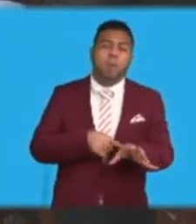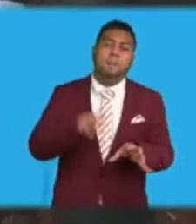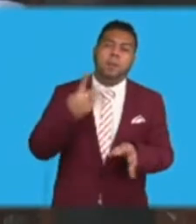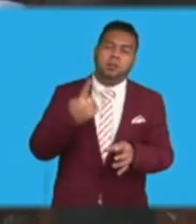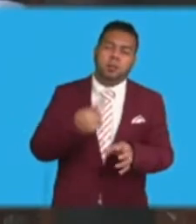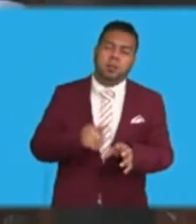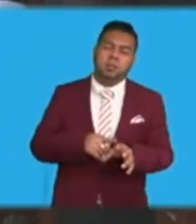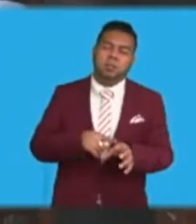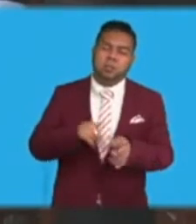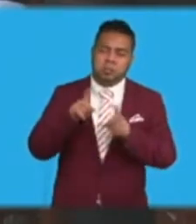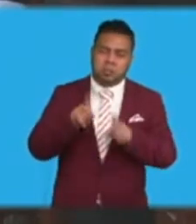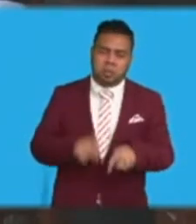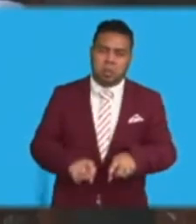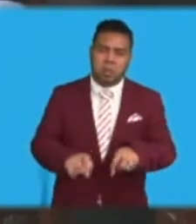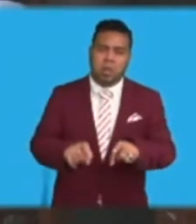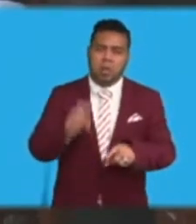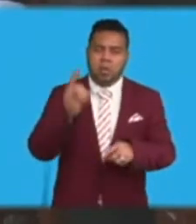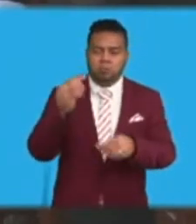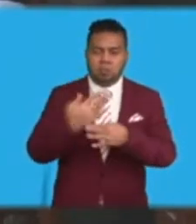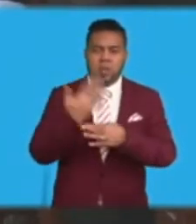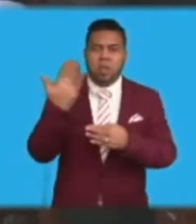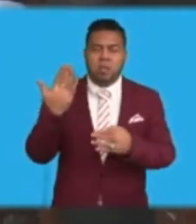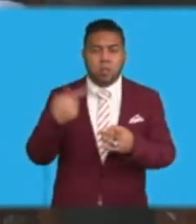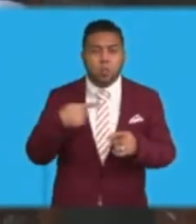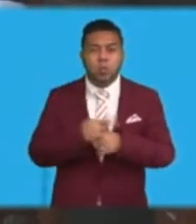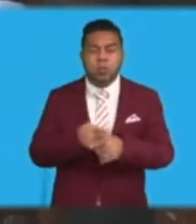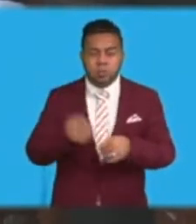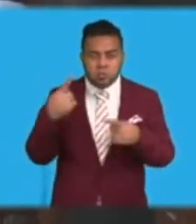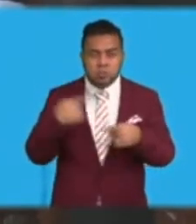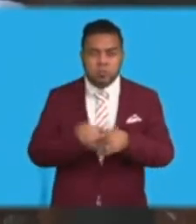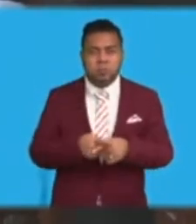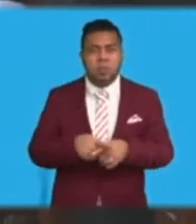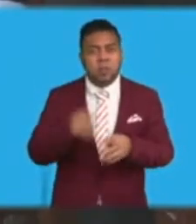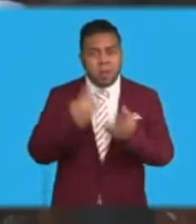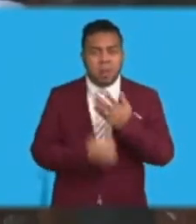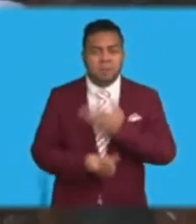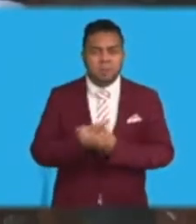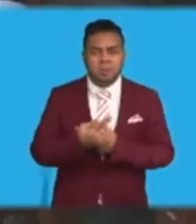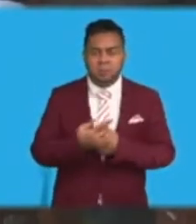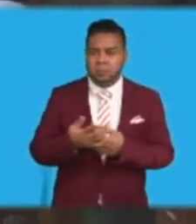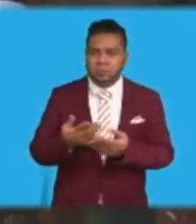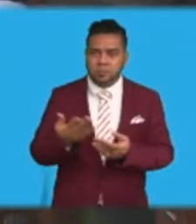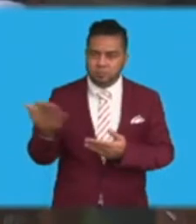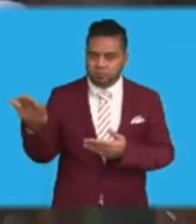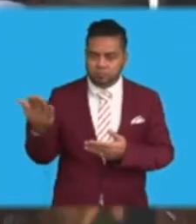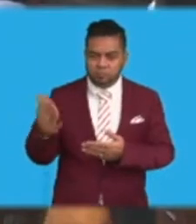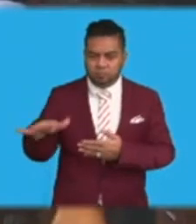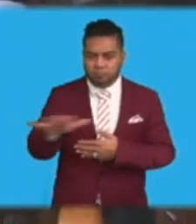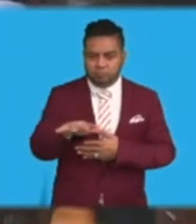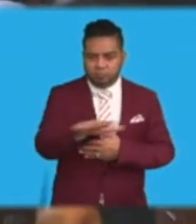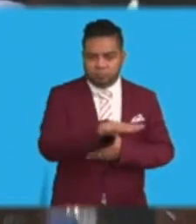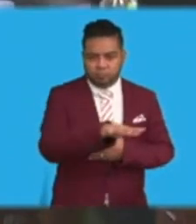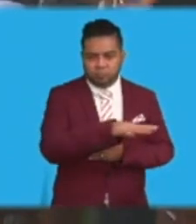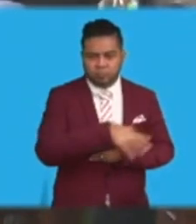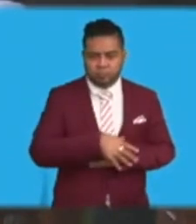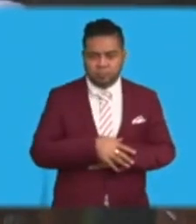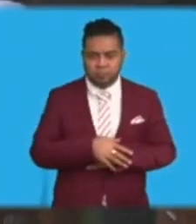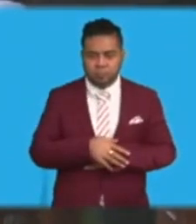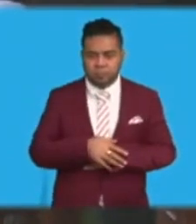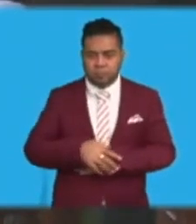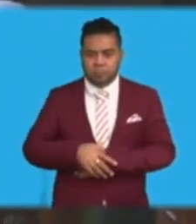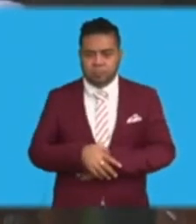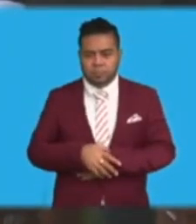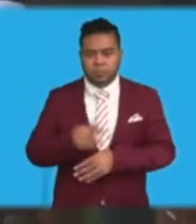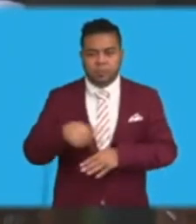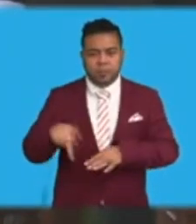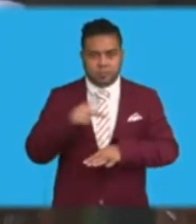They usually spread over many kilometers and occur more in floodplains. Madam Speaker,